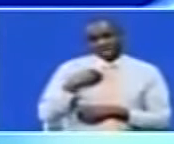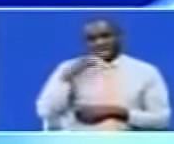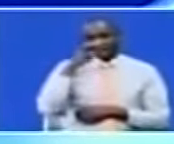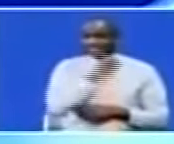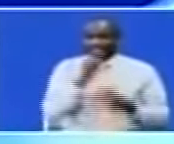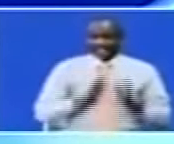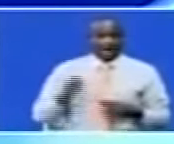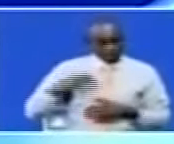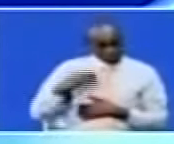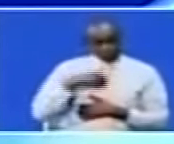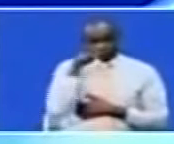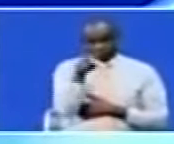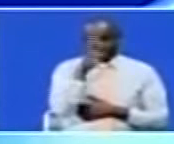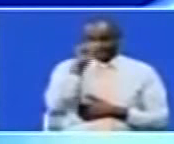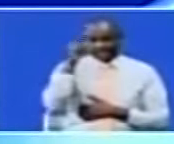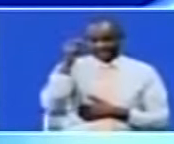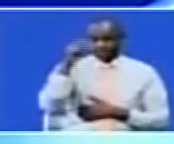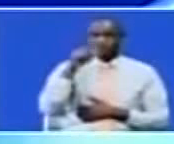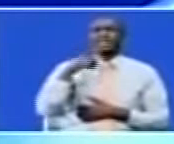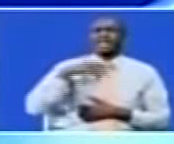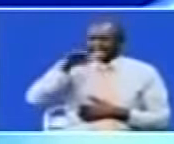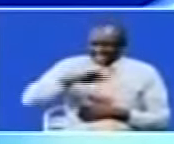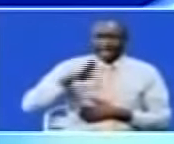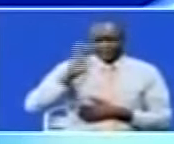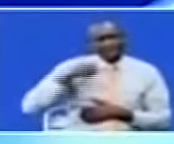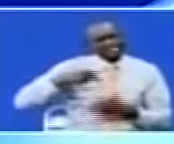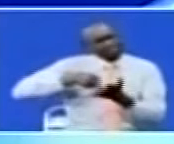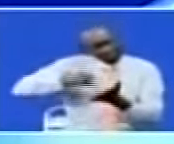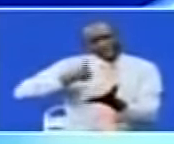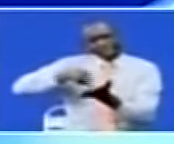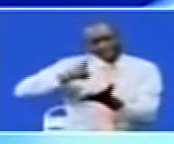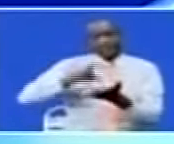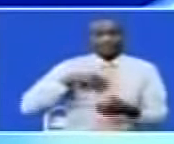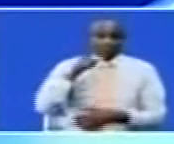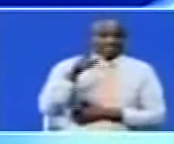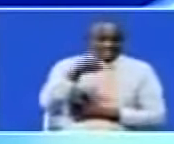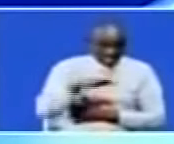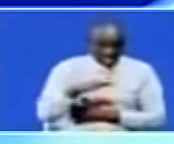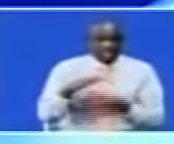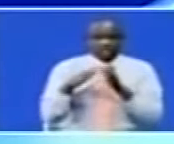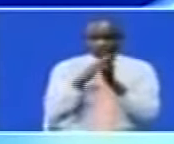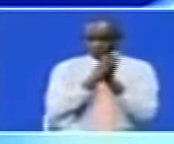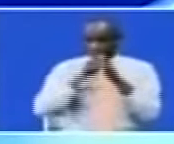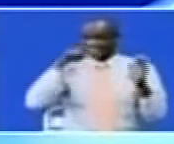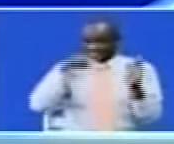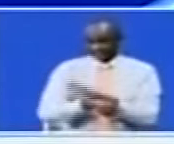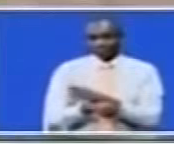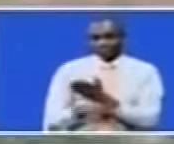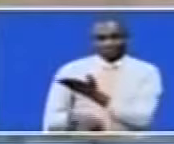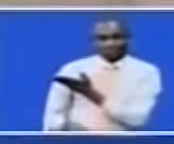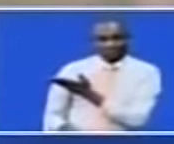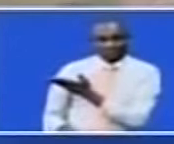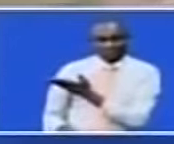that all the affected residents must be adequately compensated. Murimi Mwangi has the details.